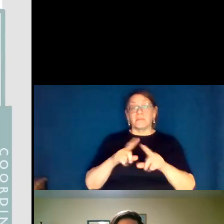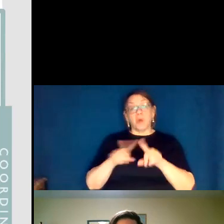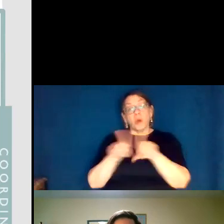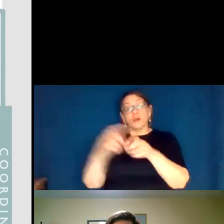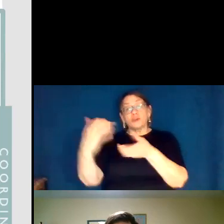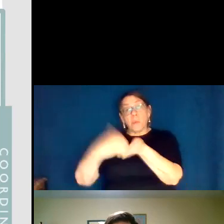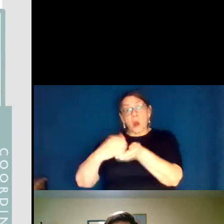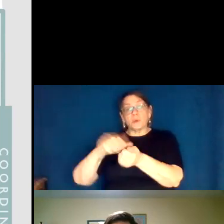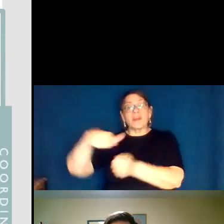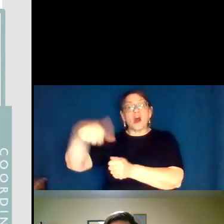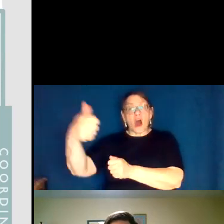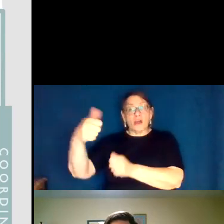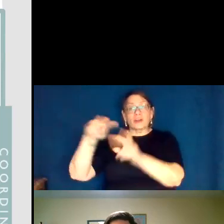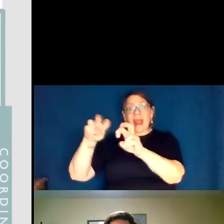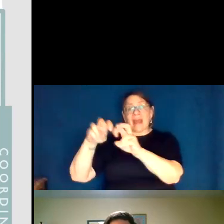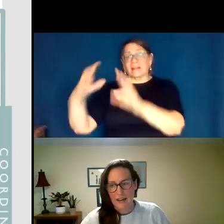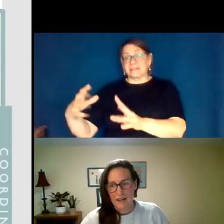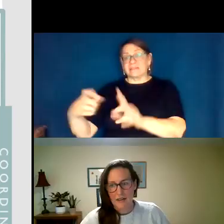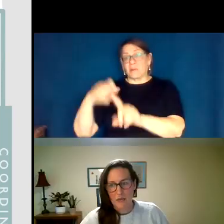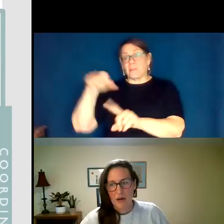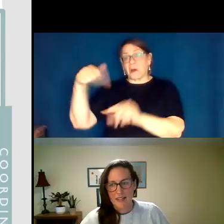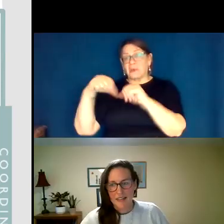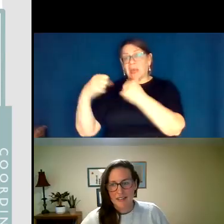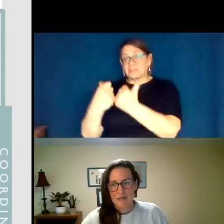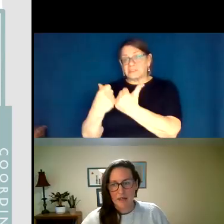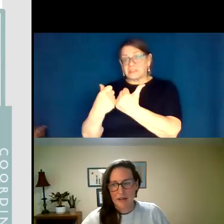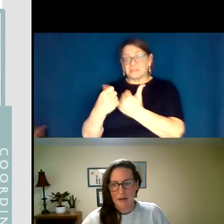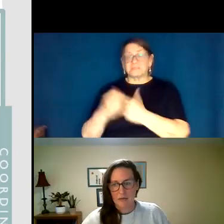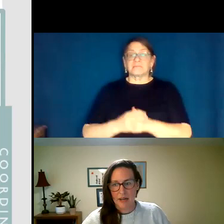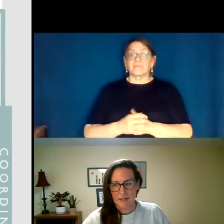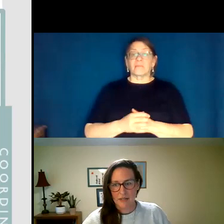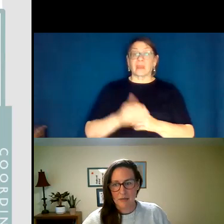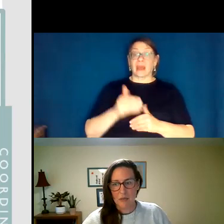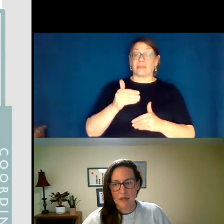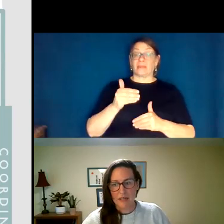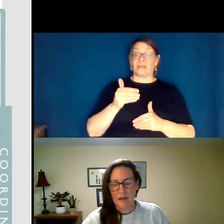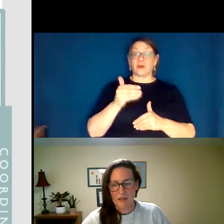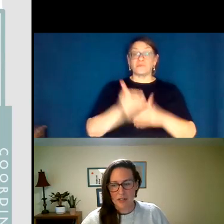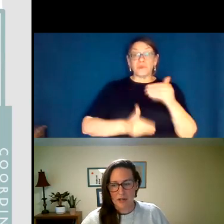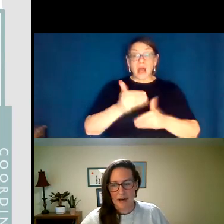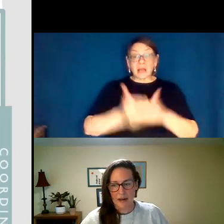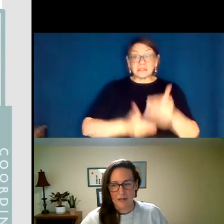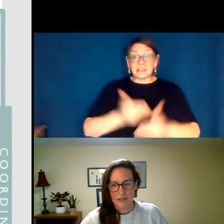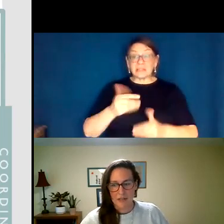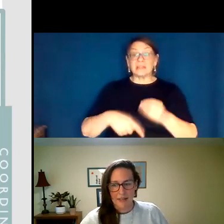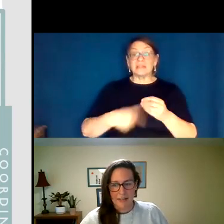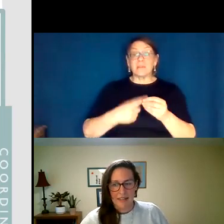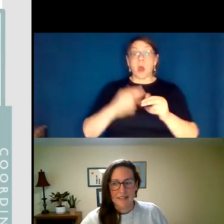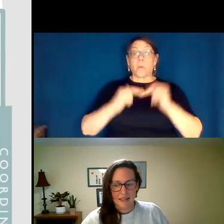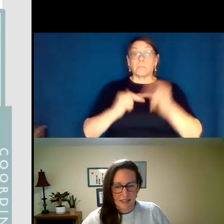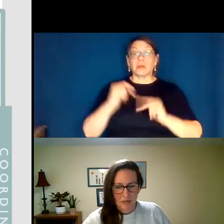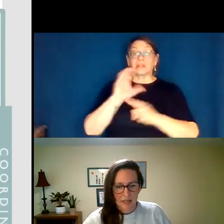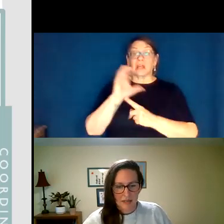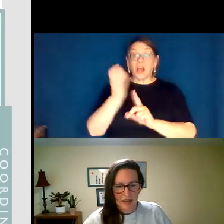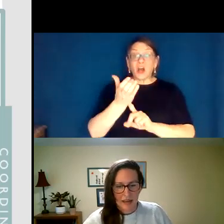agencies or external researchers. And the process pillar is really about building a culture around